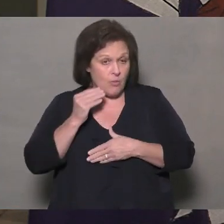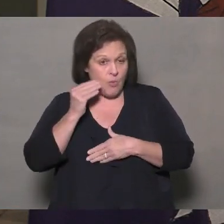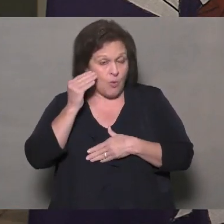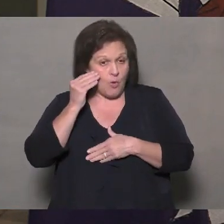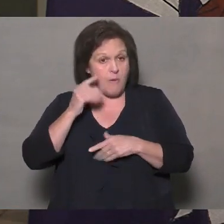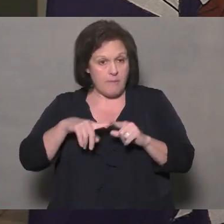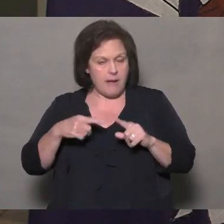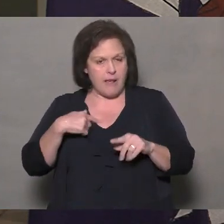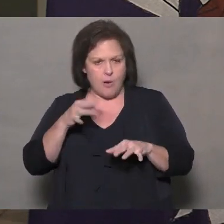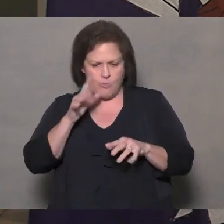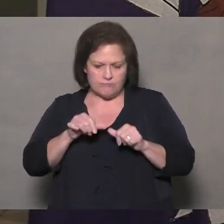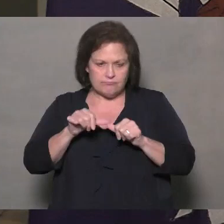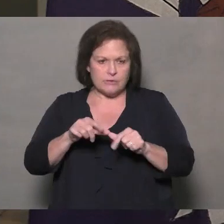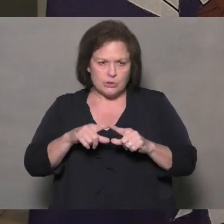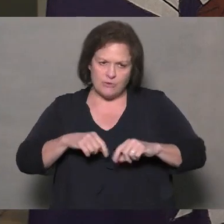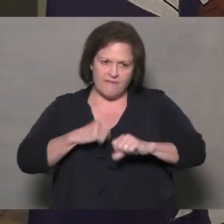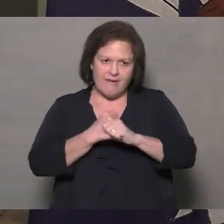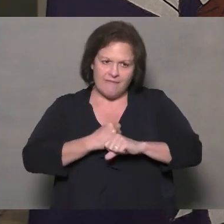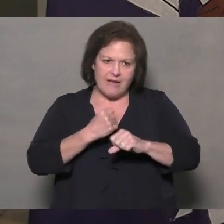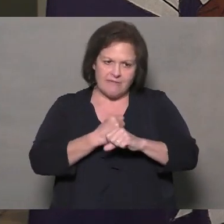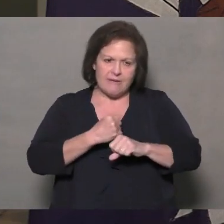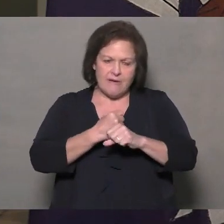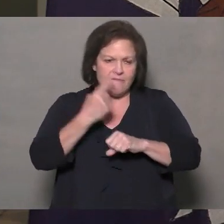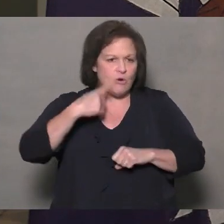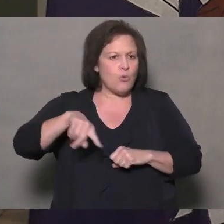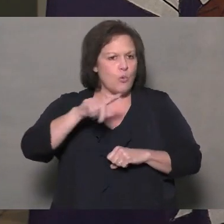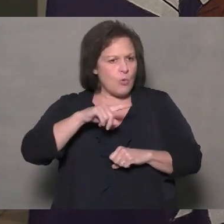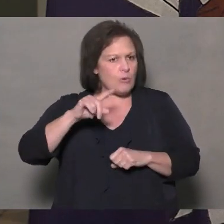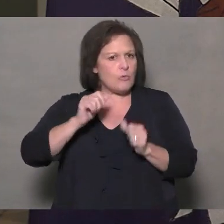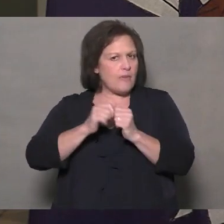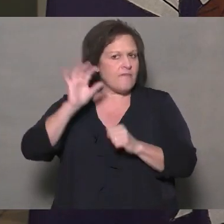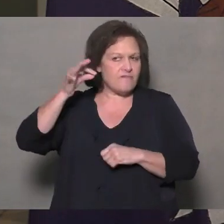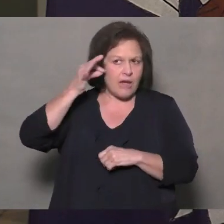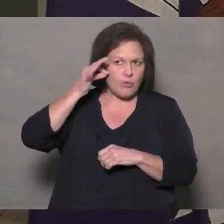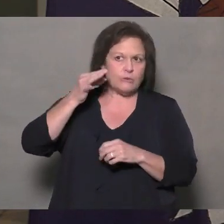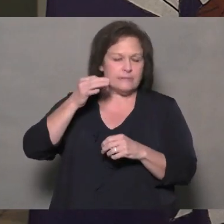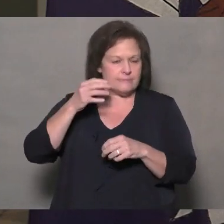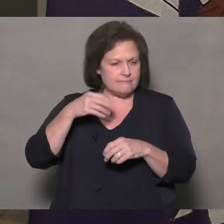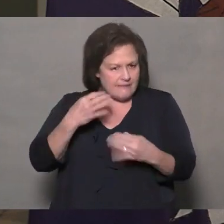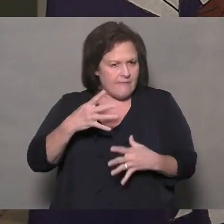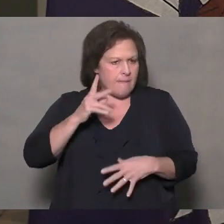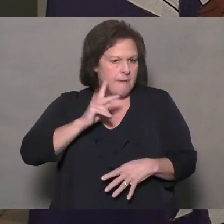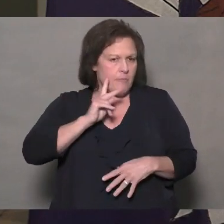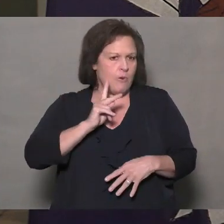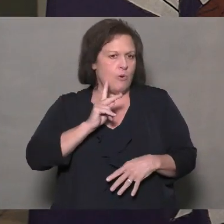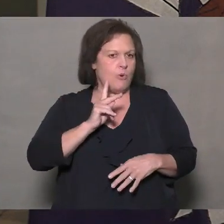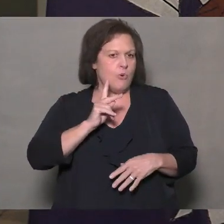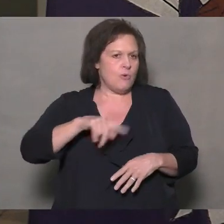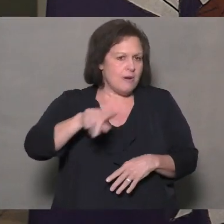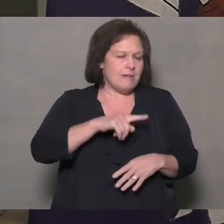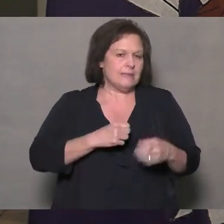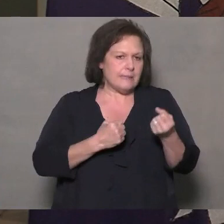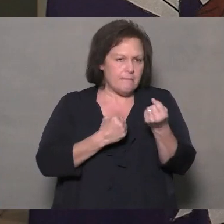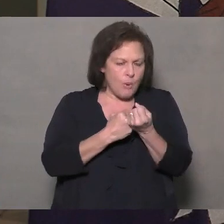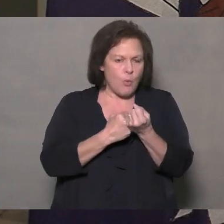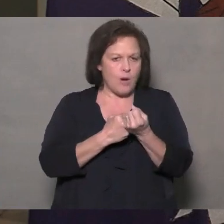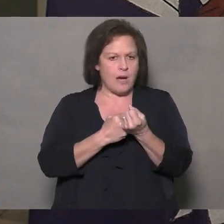immediate intervention on the federal level to get our people the support they desperately need,